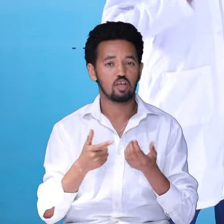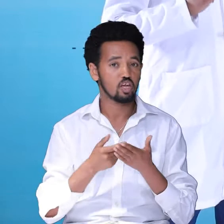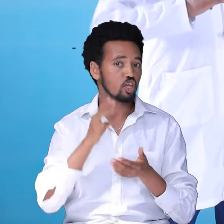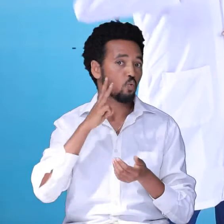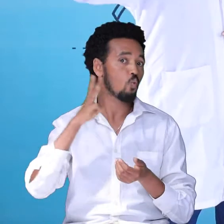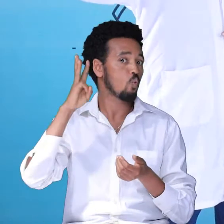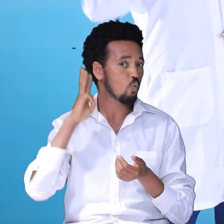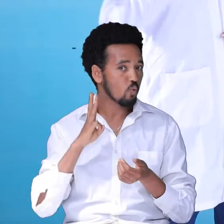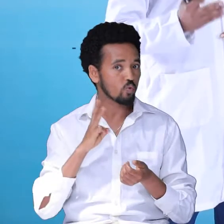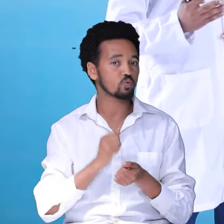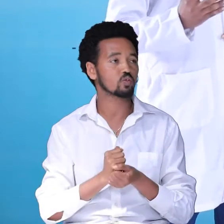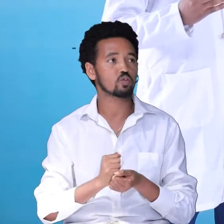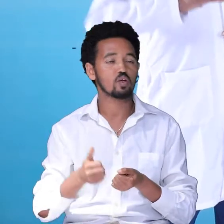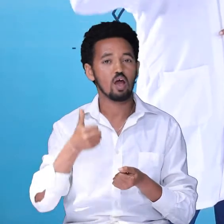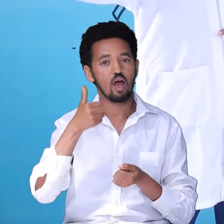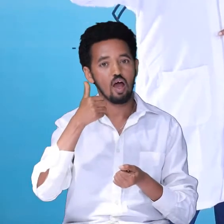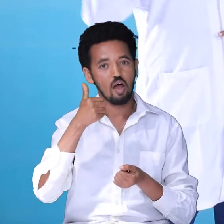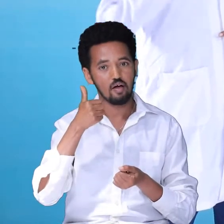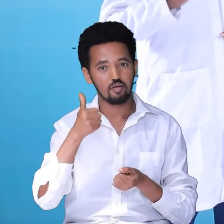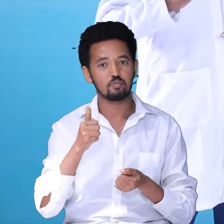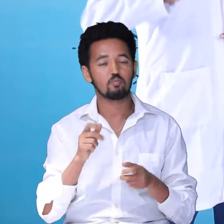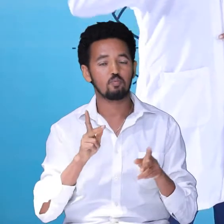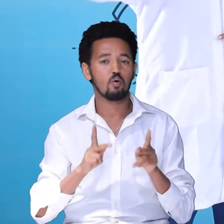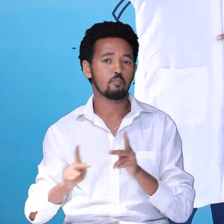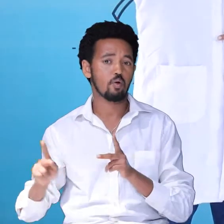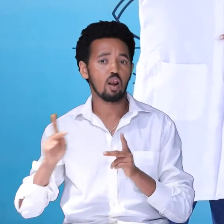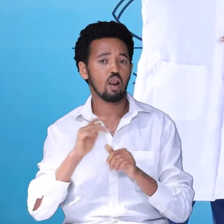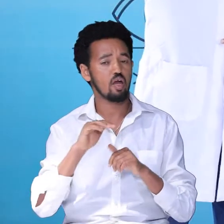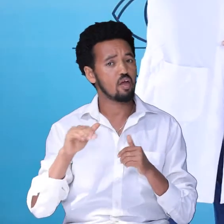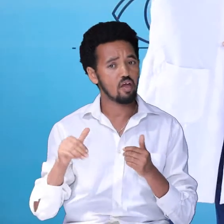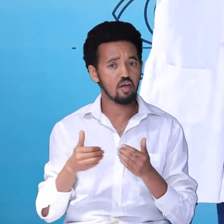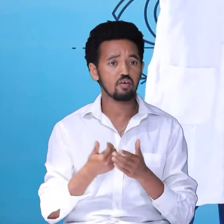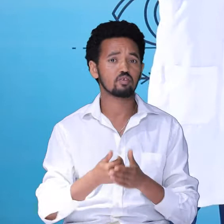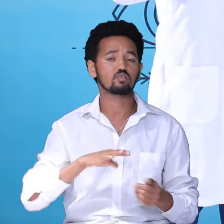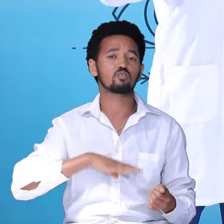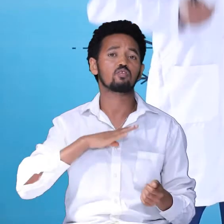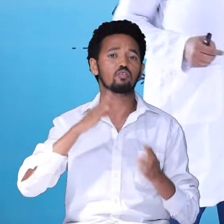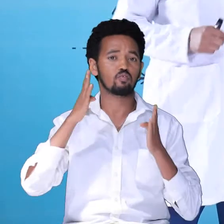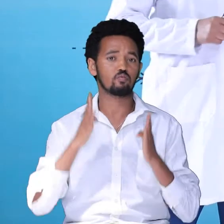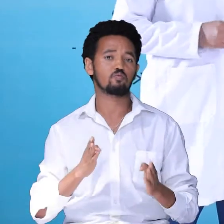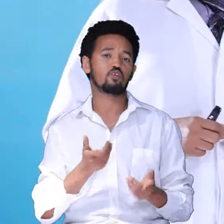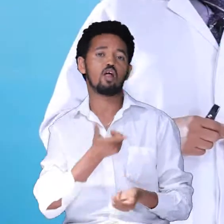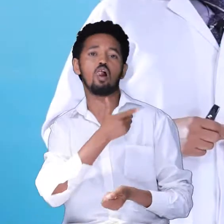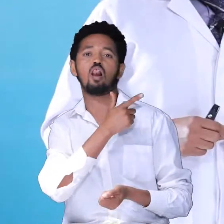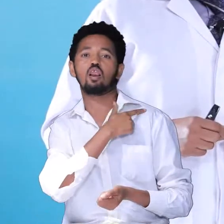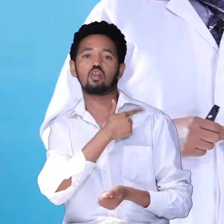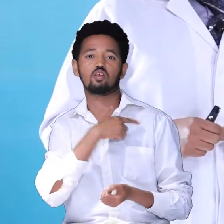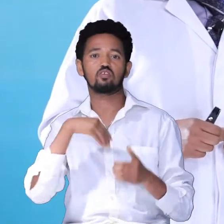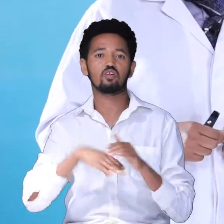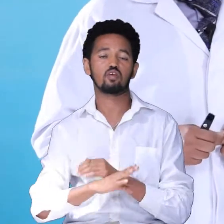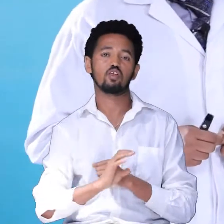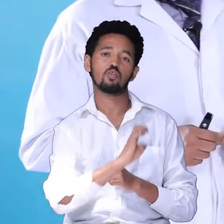Napoleon was an ambitious, popular and successful leader in the